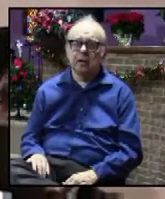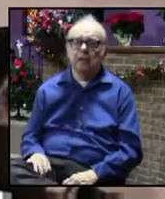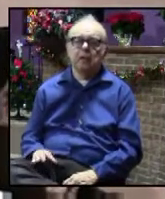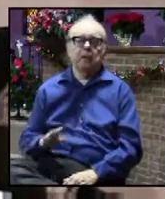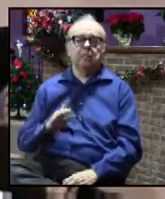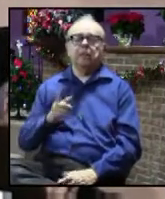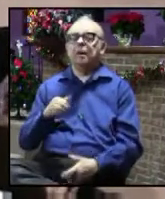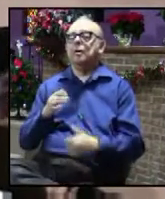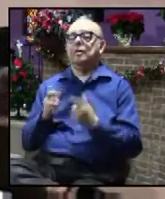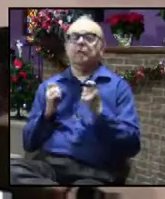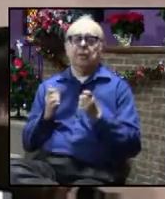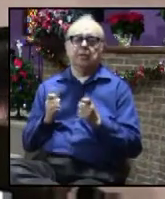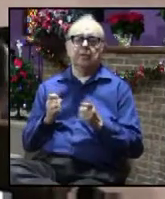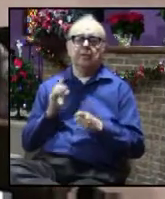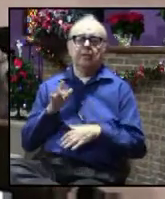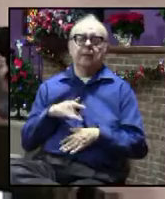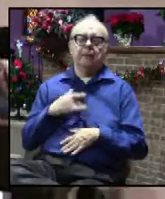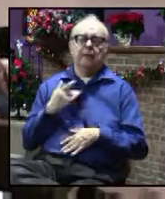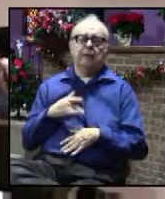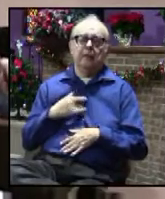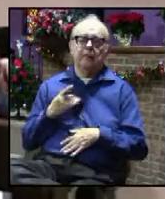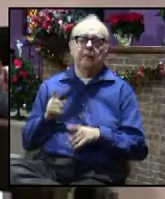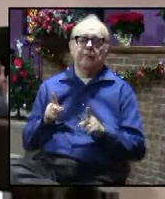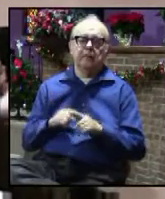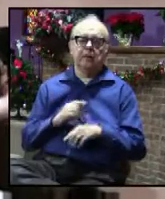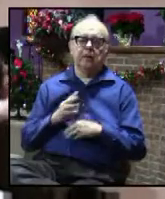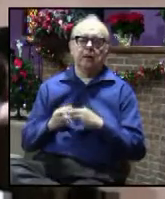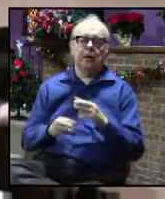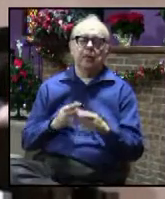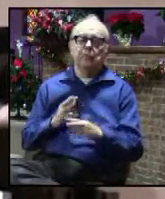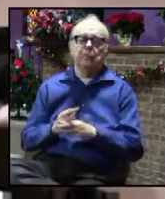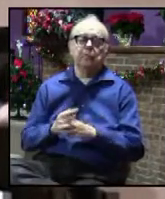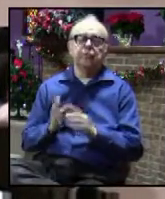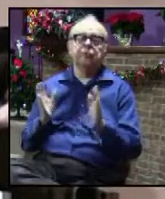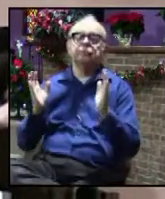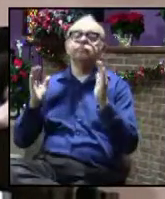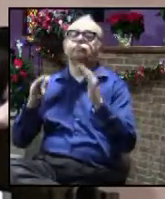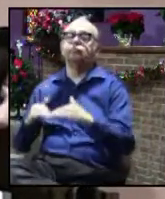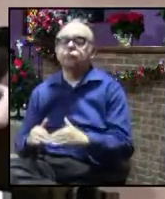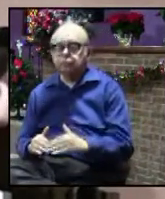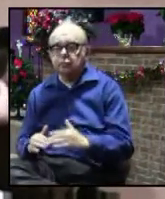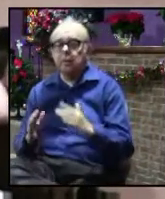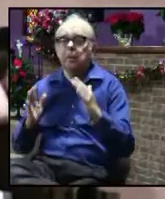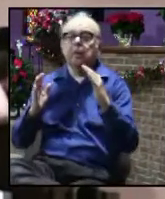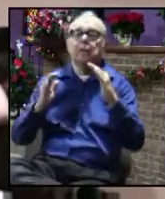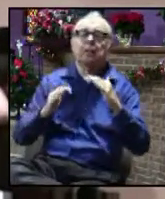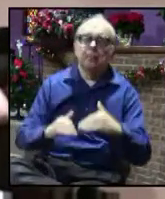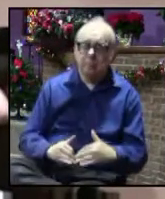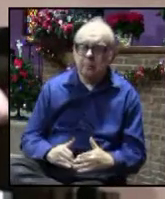And all of a sudden, you're going to feel like your whole world is just crumbled. Amen.